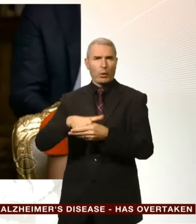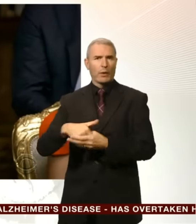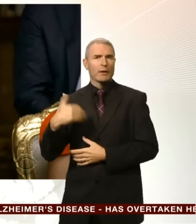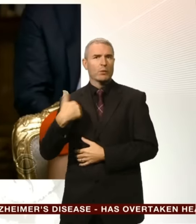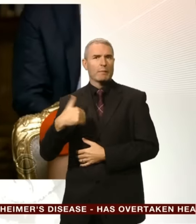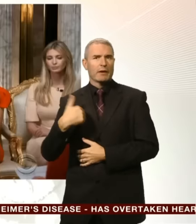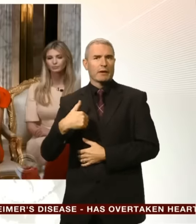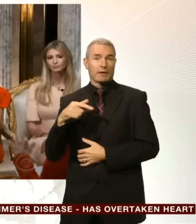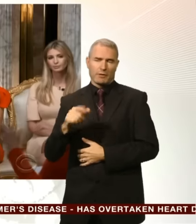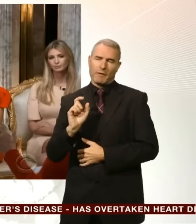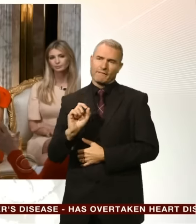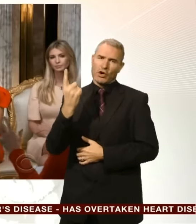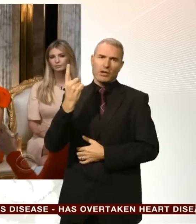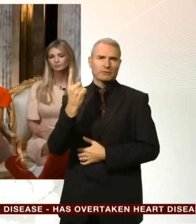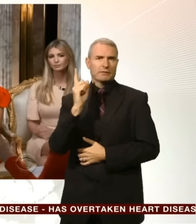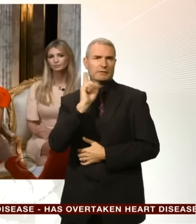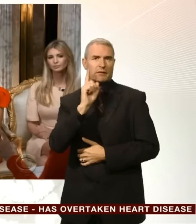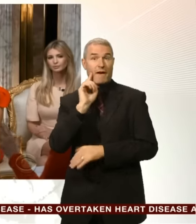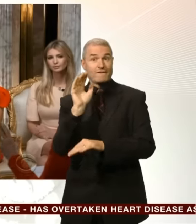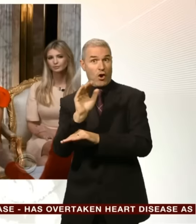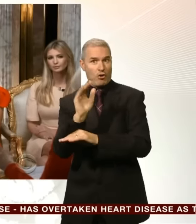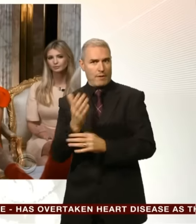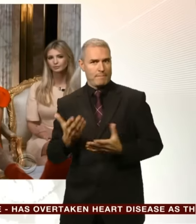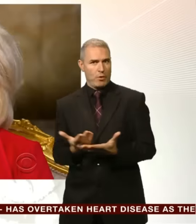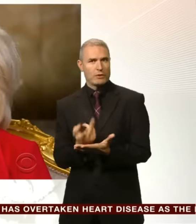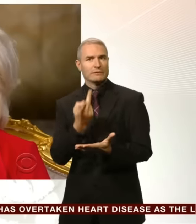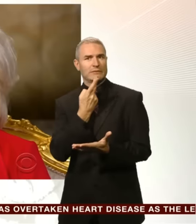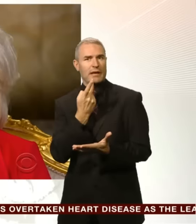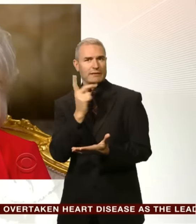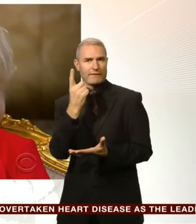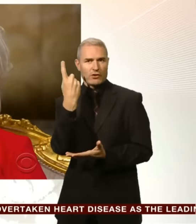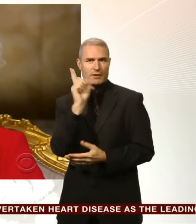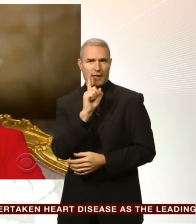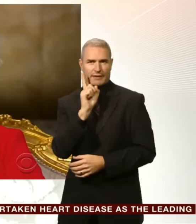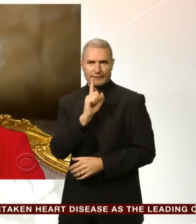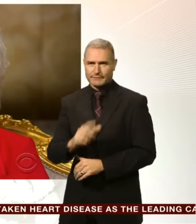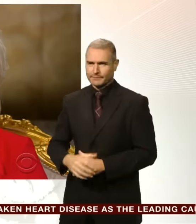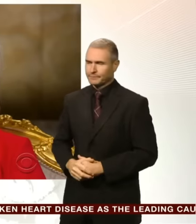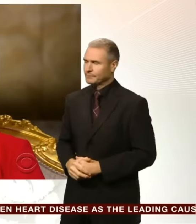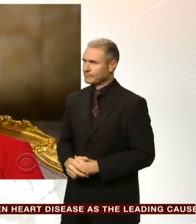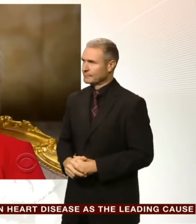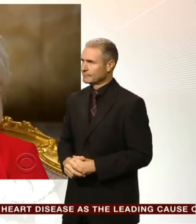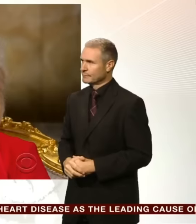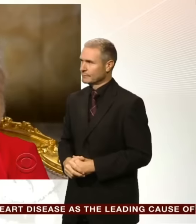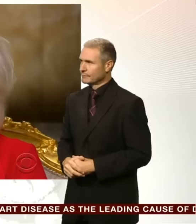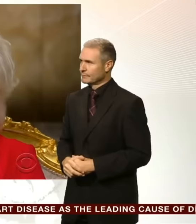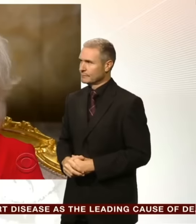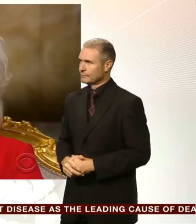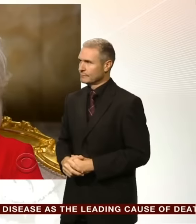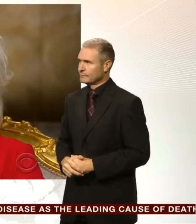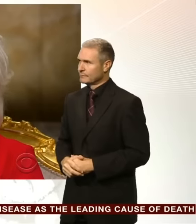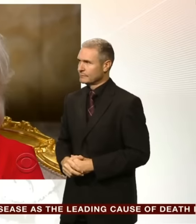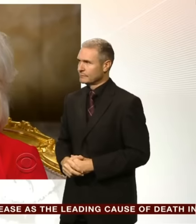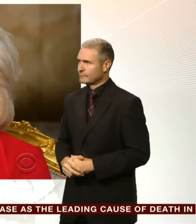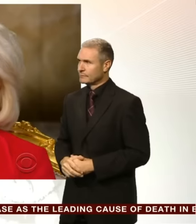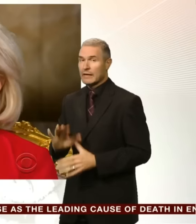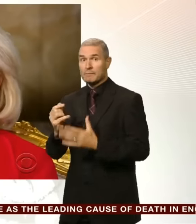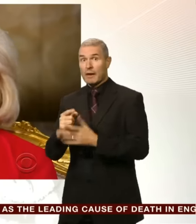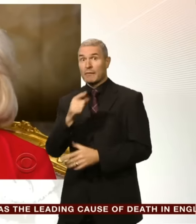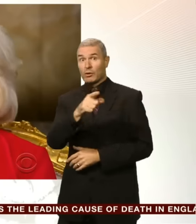to be the nation's second foreign-born first lady. If he does something that you think crossed a